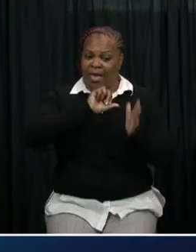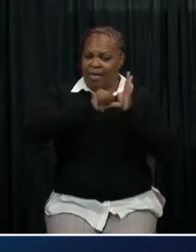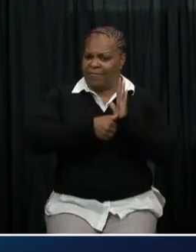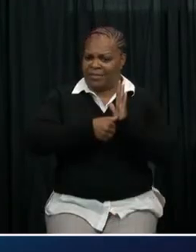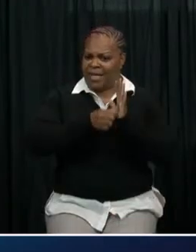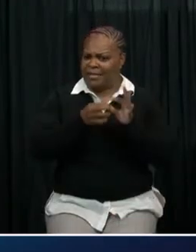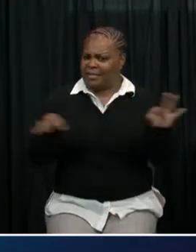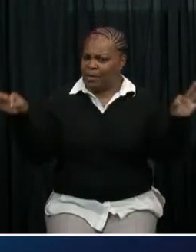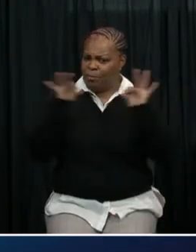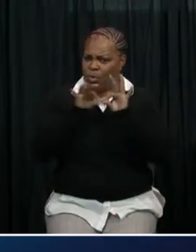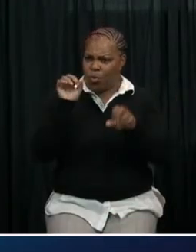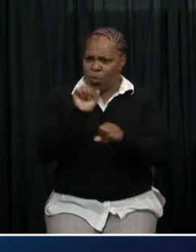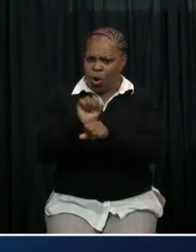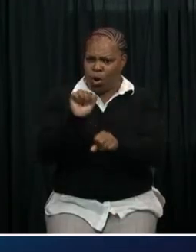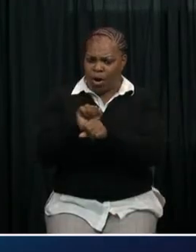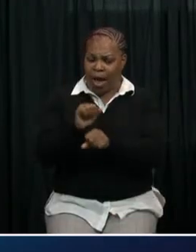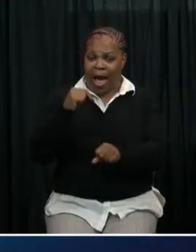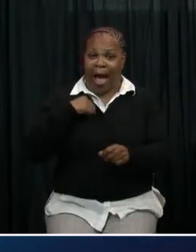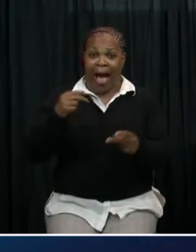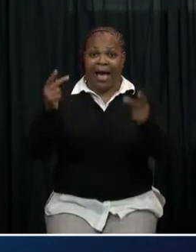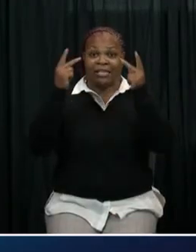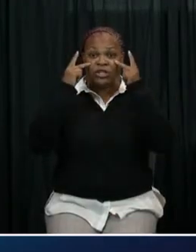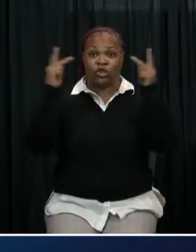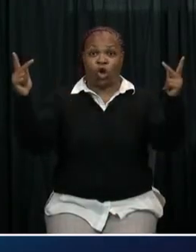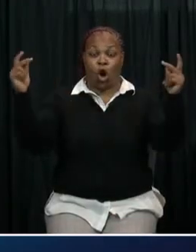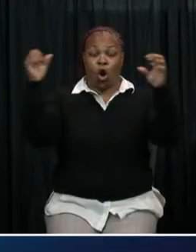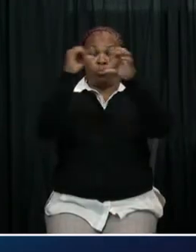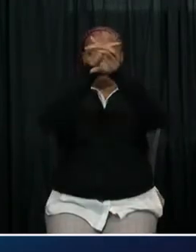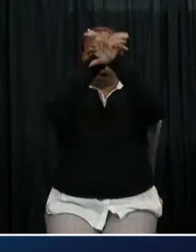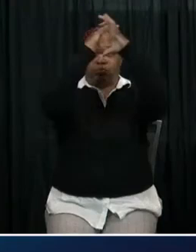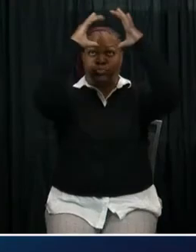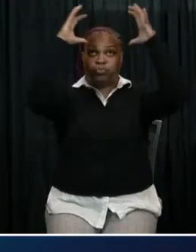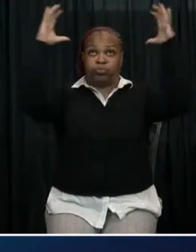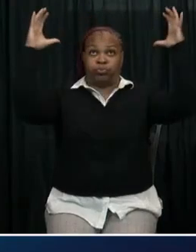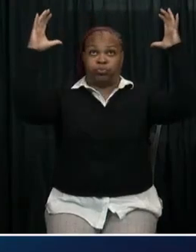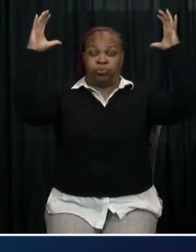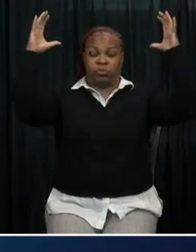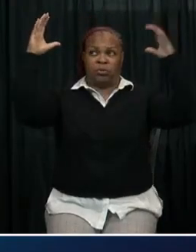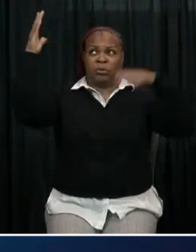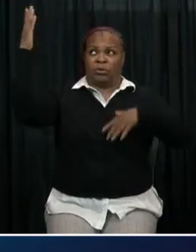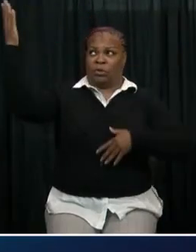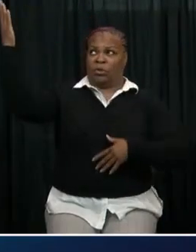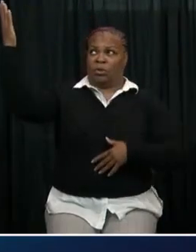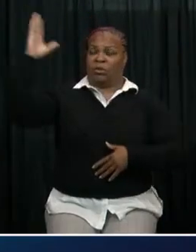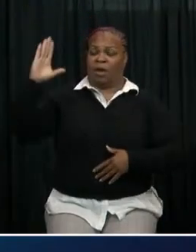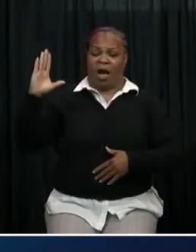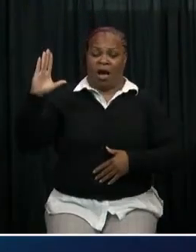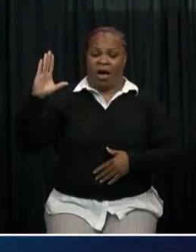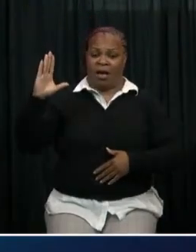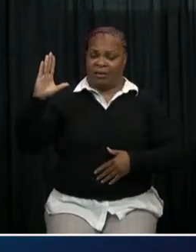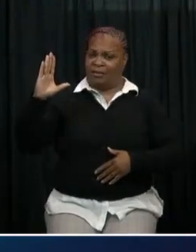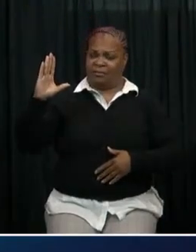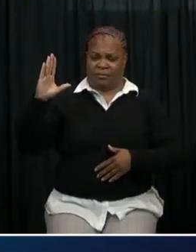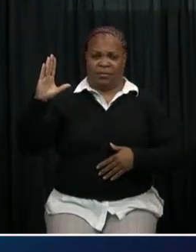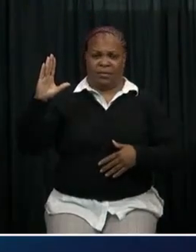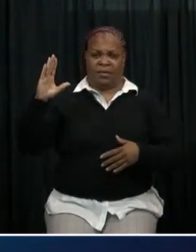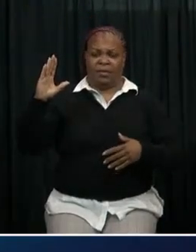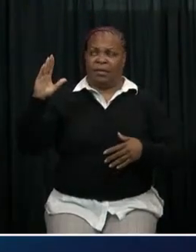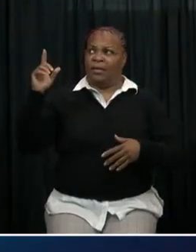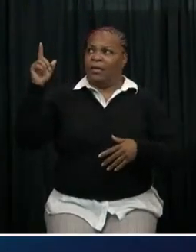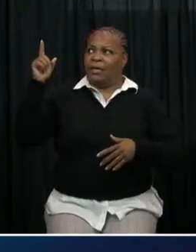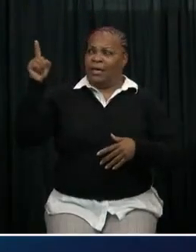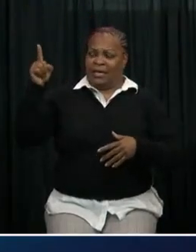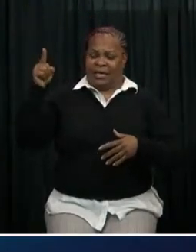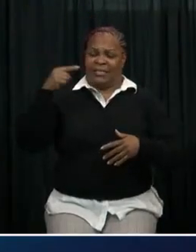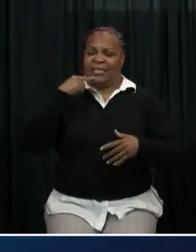work. I saw, she said, that it is in the providence of God that the widows